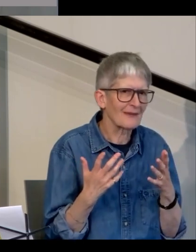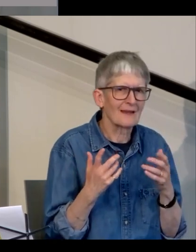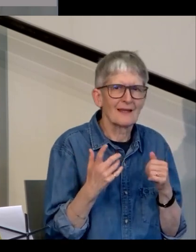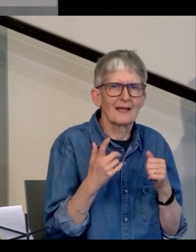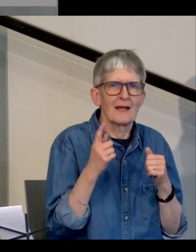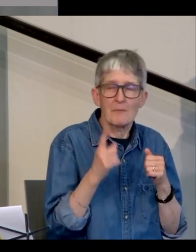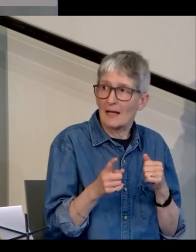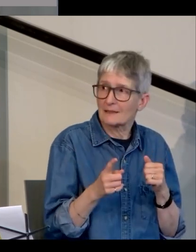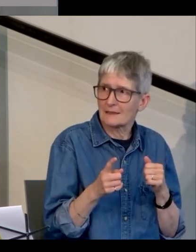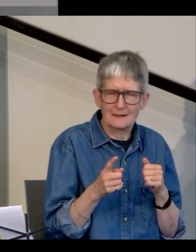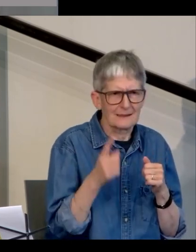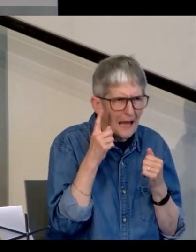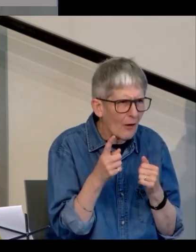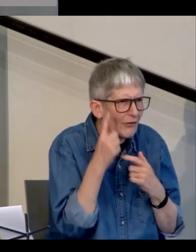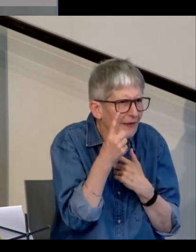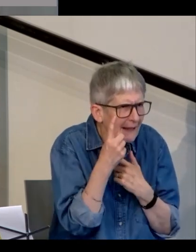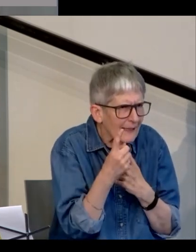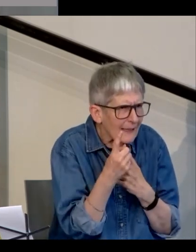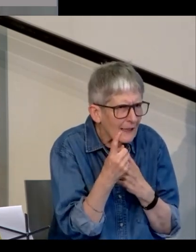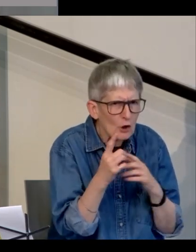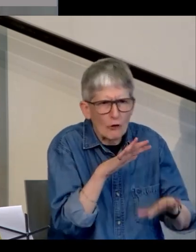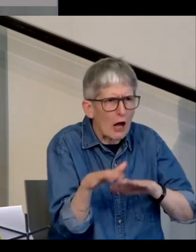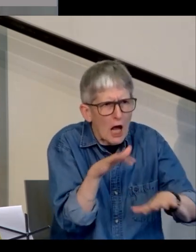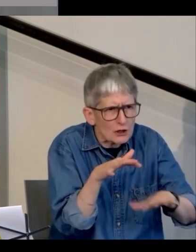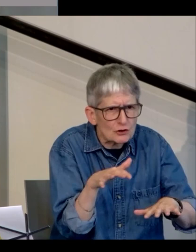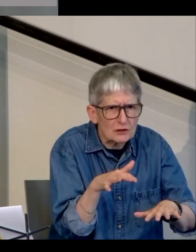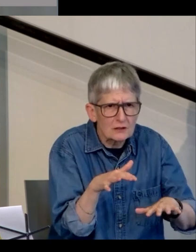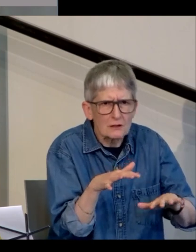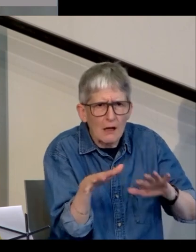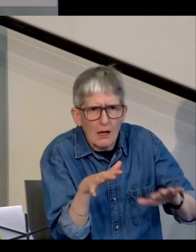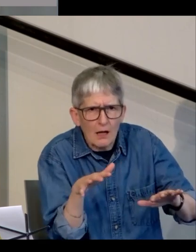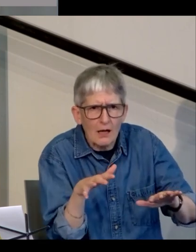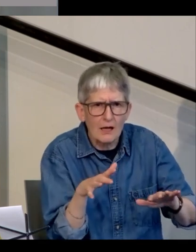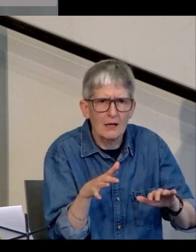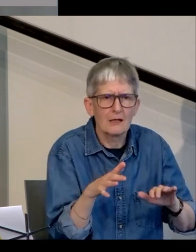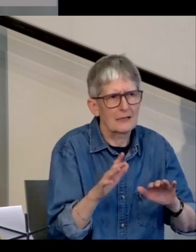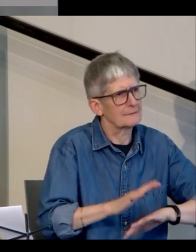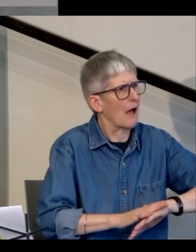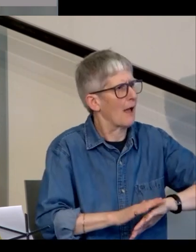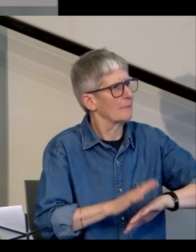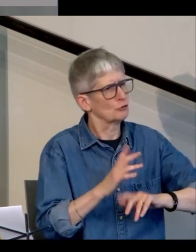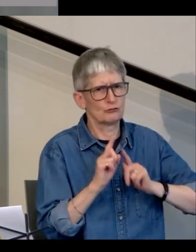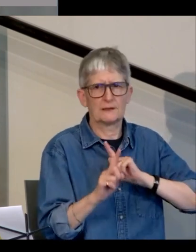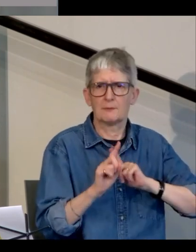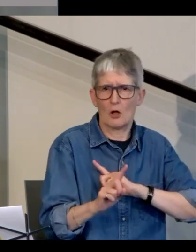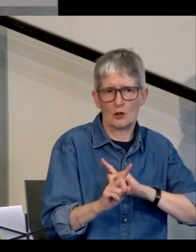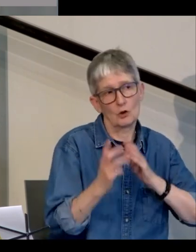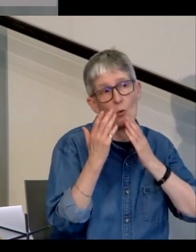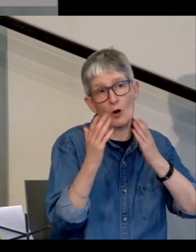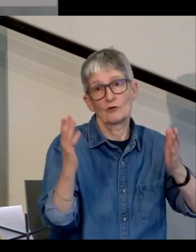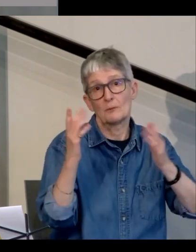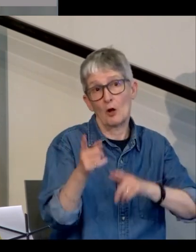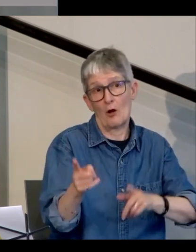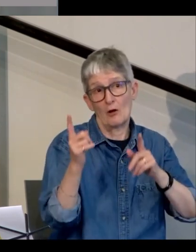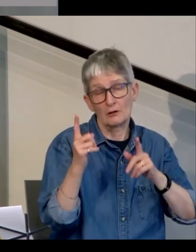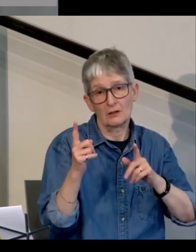wonder, let's just spend time not rushing. We're not just going to have one song. We've got quite a while to respond and to worship God and ask